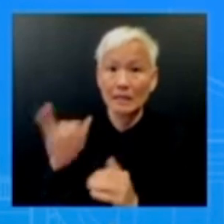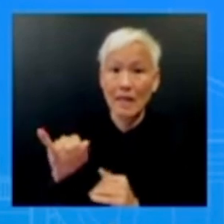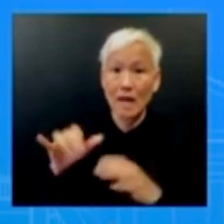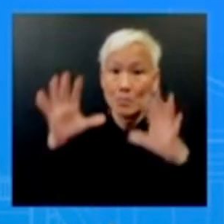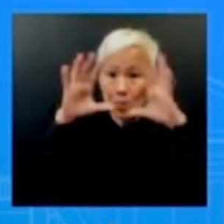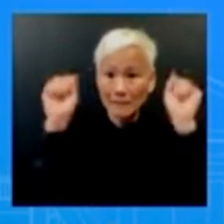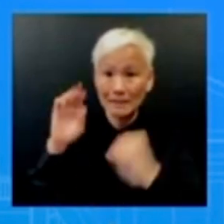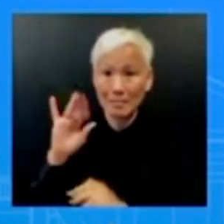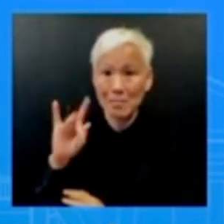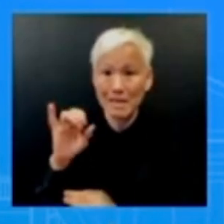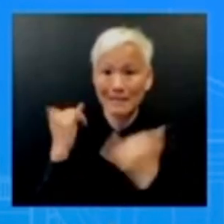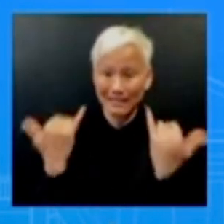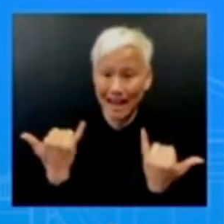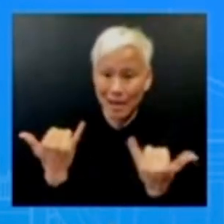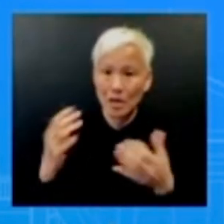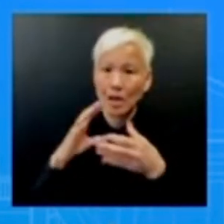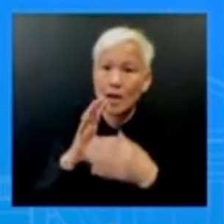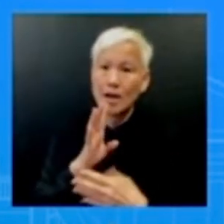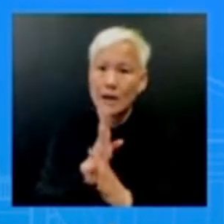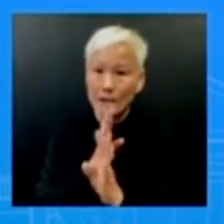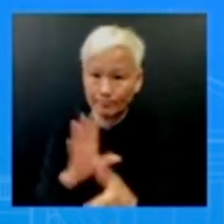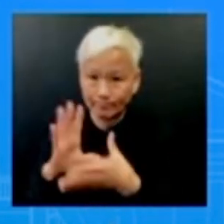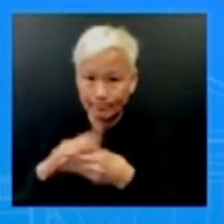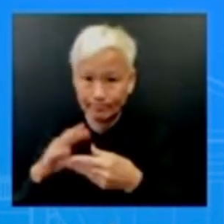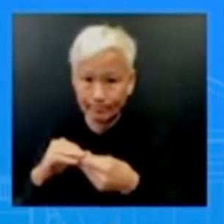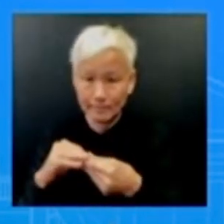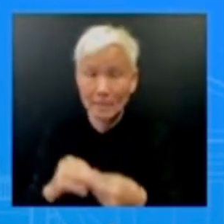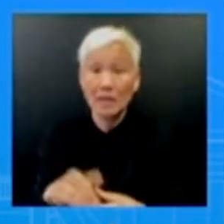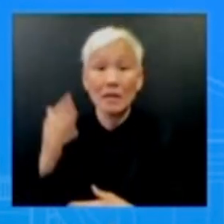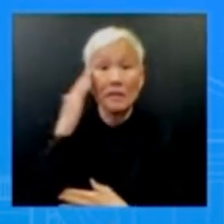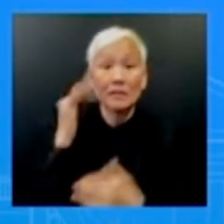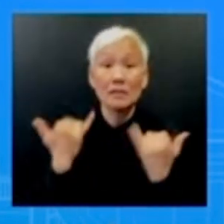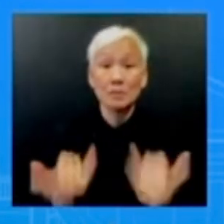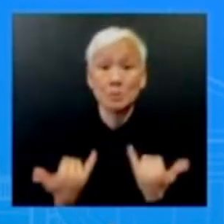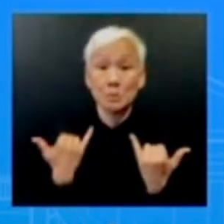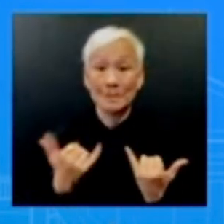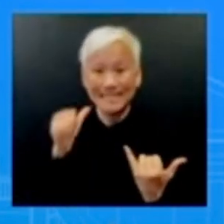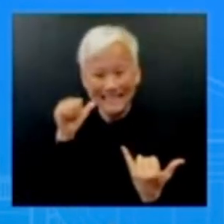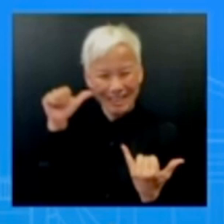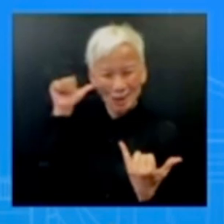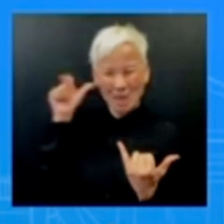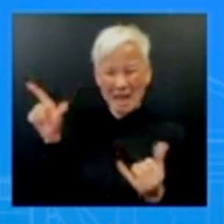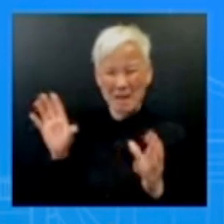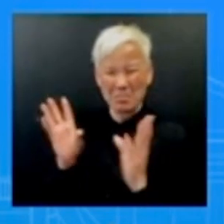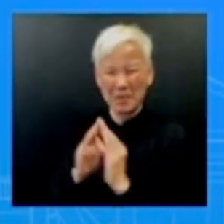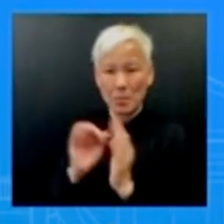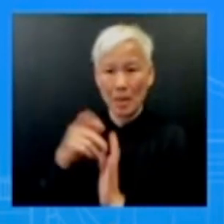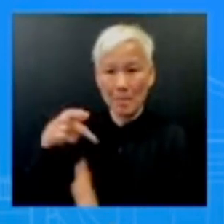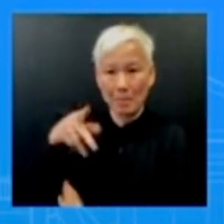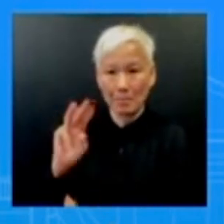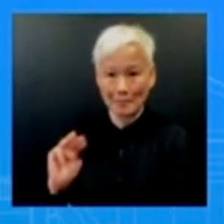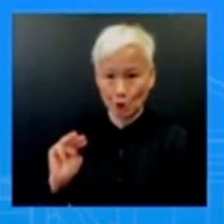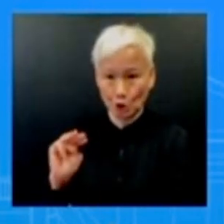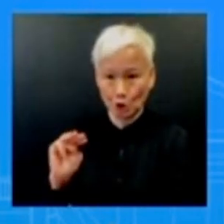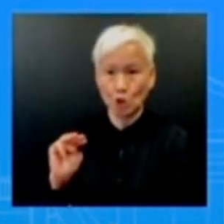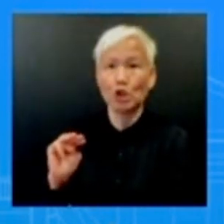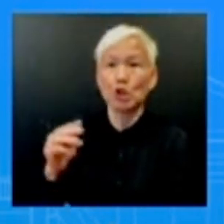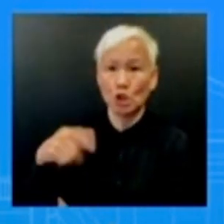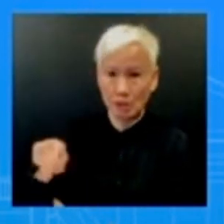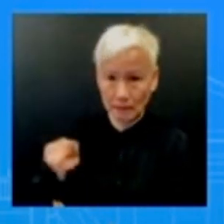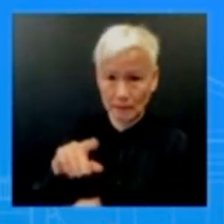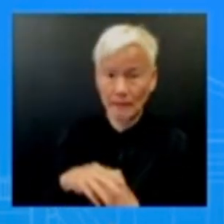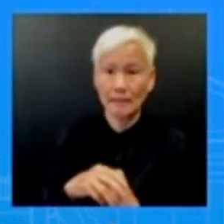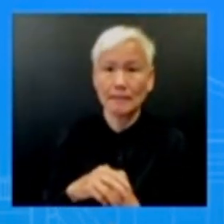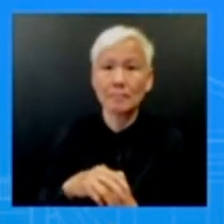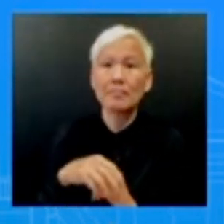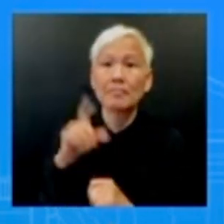Netanyahu. In that call, he welcomed the meeting in Sharm el-Sheikh and reinforced the need for all sides to take urgent,